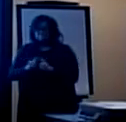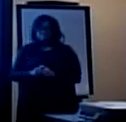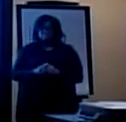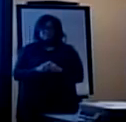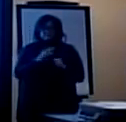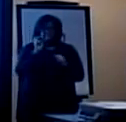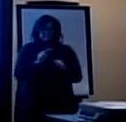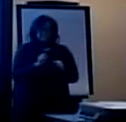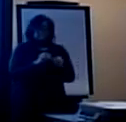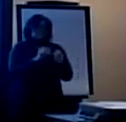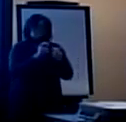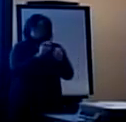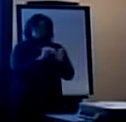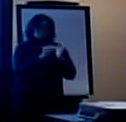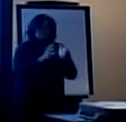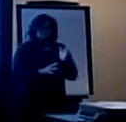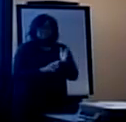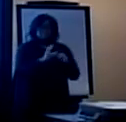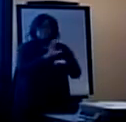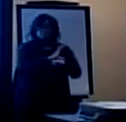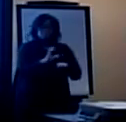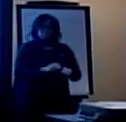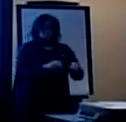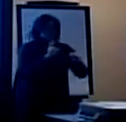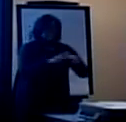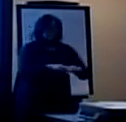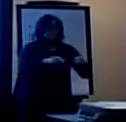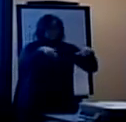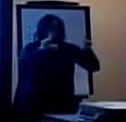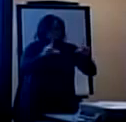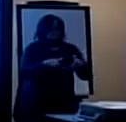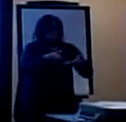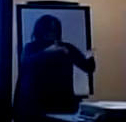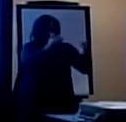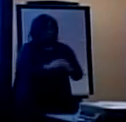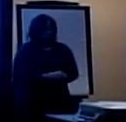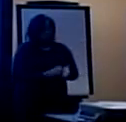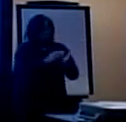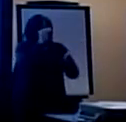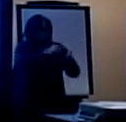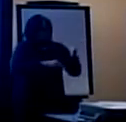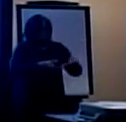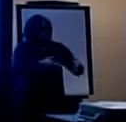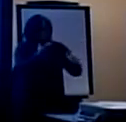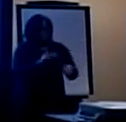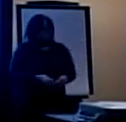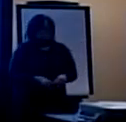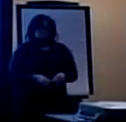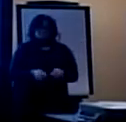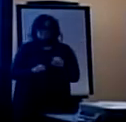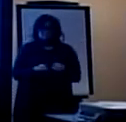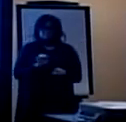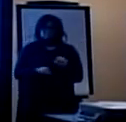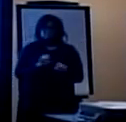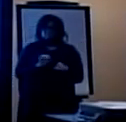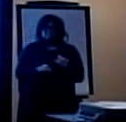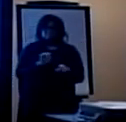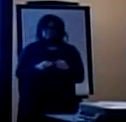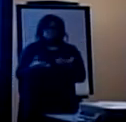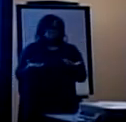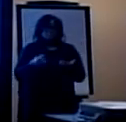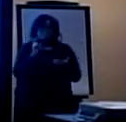say, learn to read. It doesn't work quite that well. But ICTs can be used to